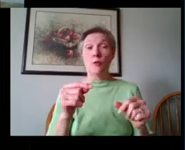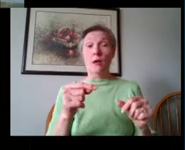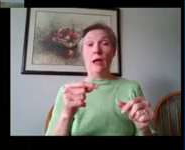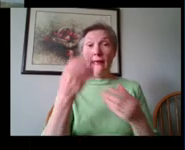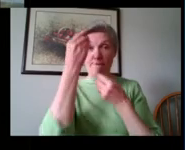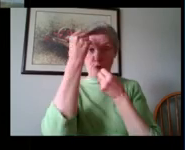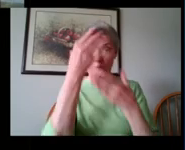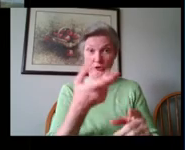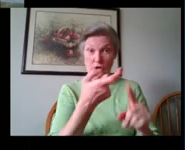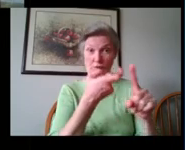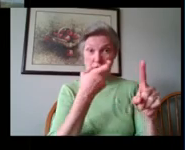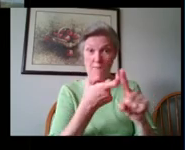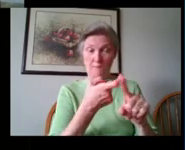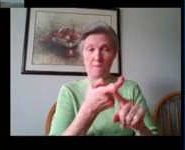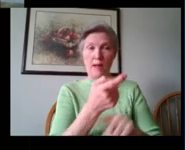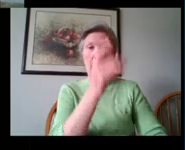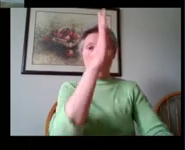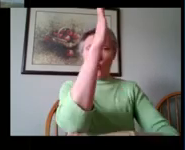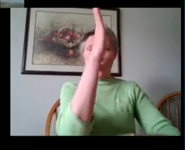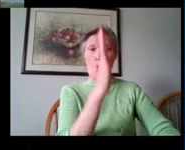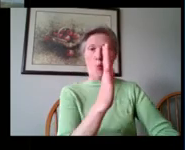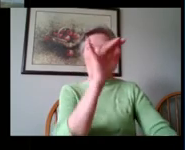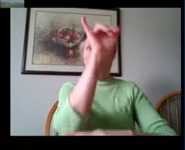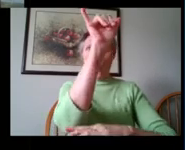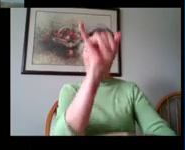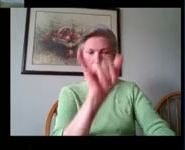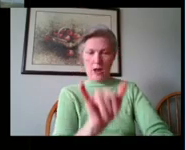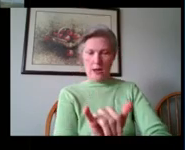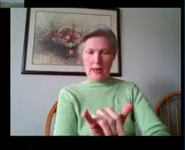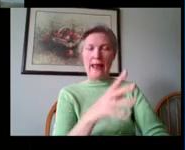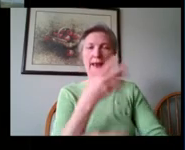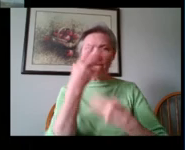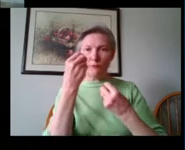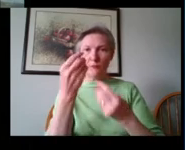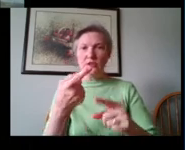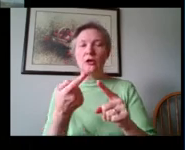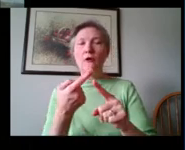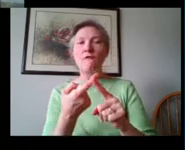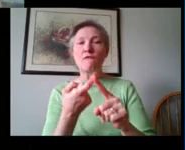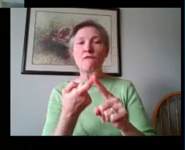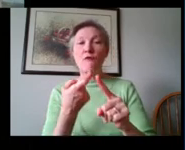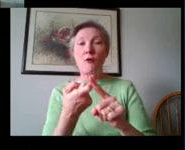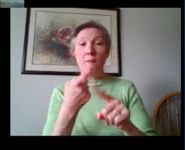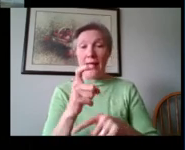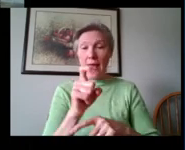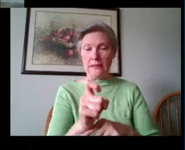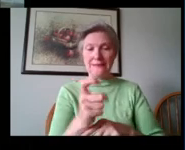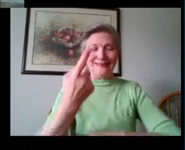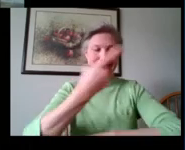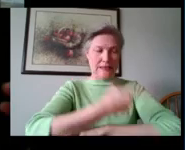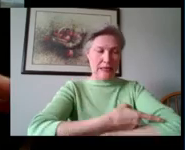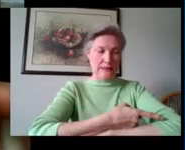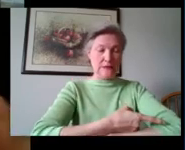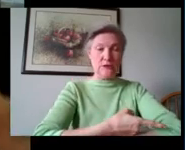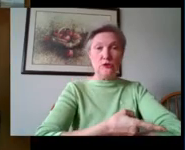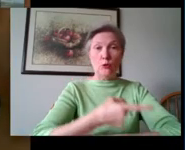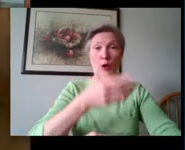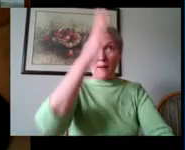information from my y-axis, students, right? And then I took information from my x-axis, right, days of